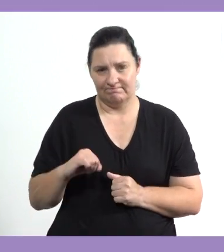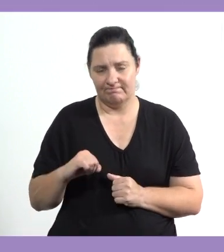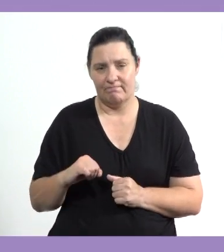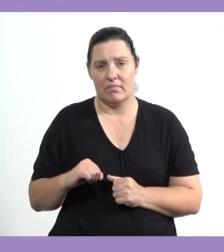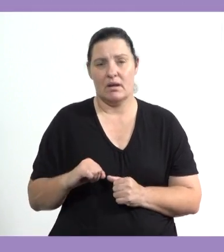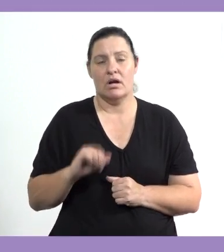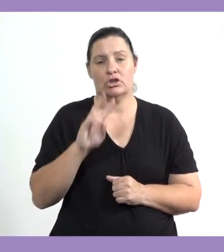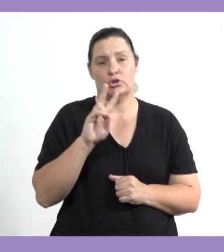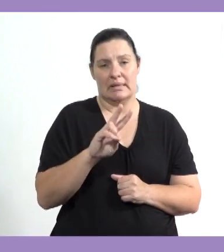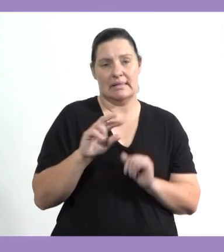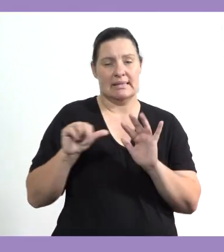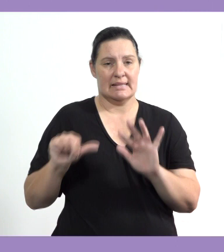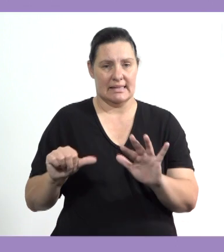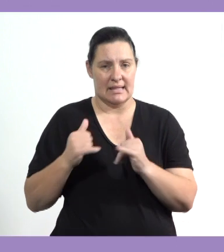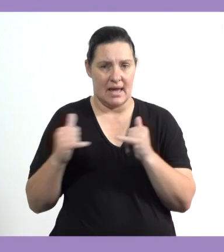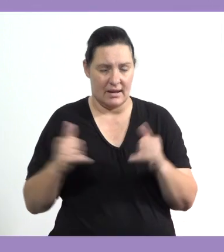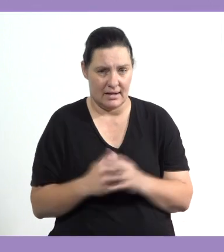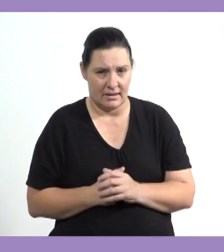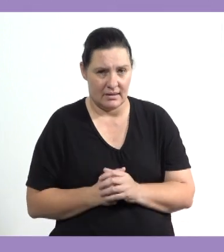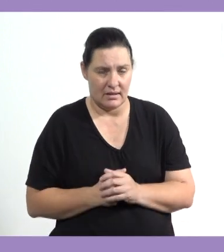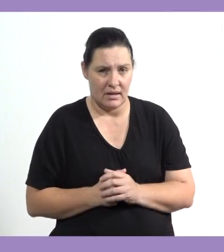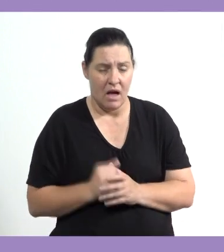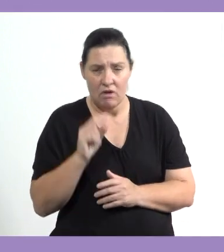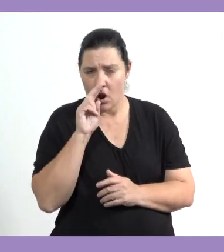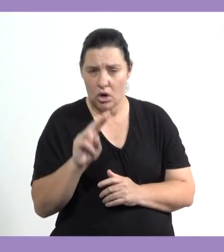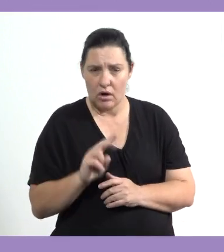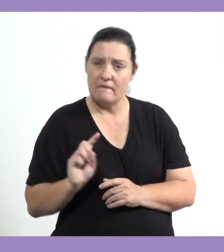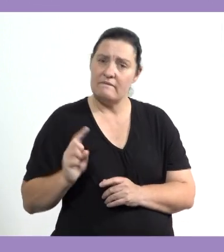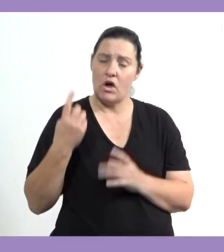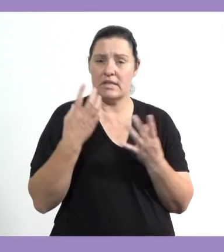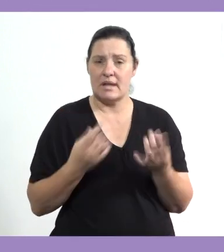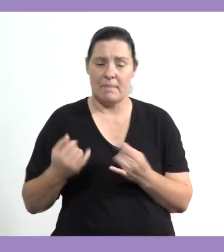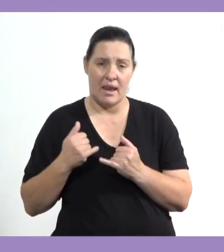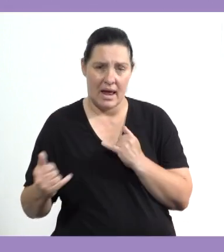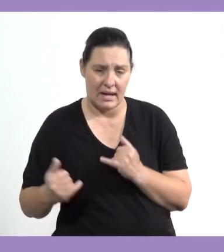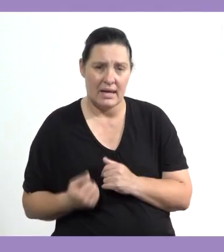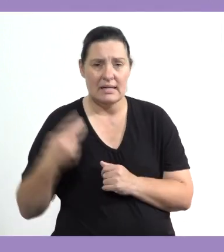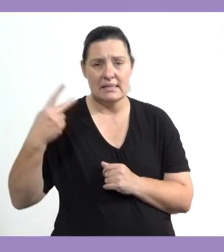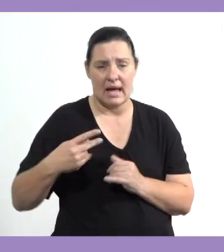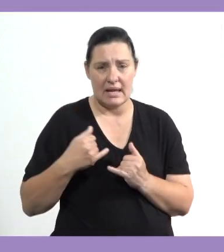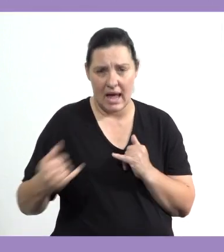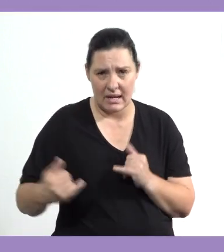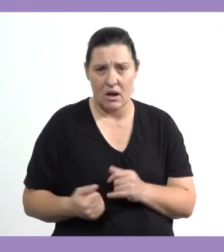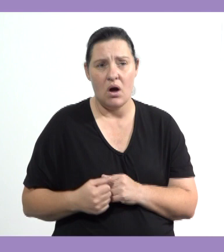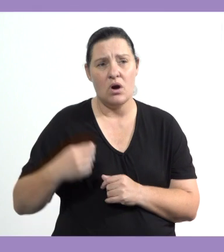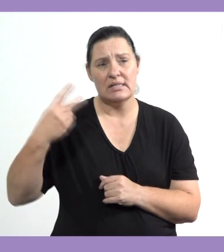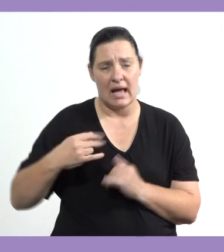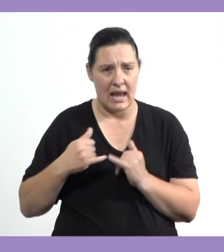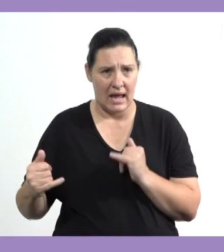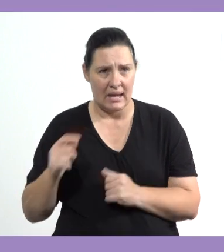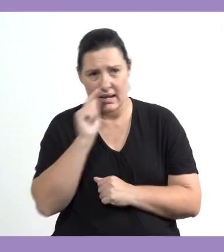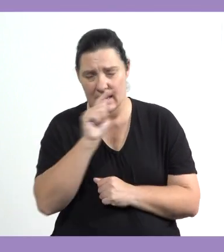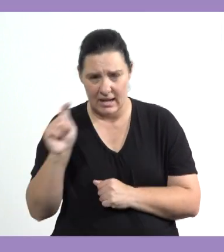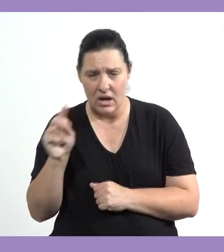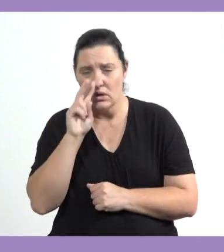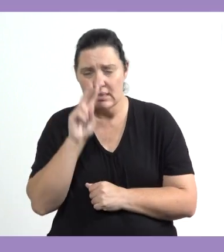Yes, there are 26 lines. Now, if you look at the first number of lines, the second number of lines, and the third number of lines, I